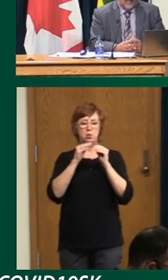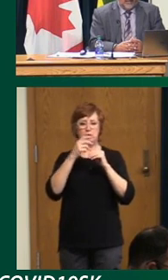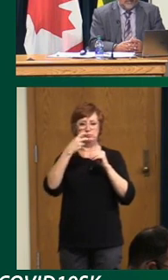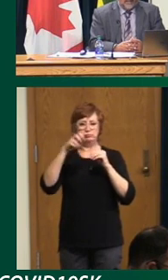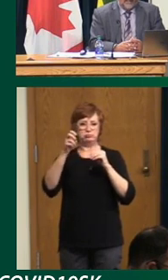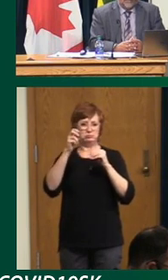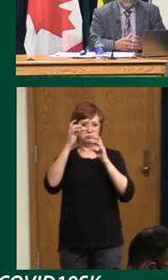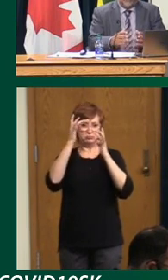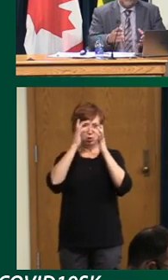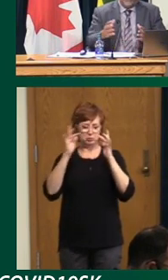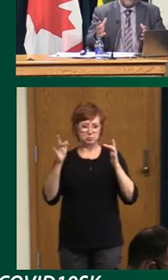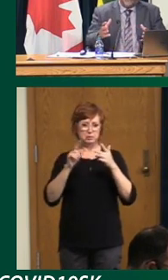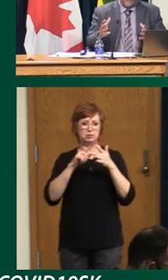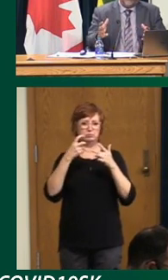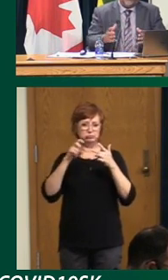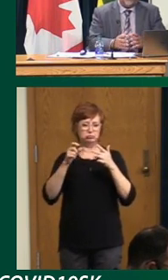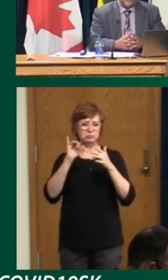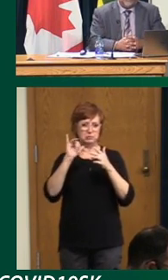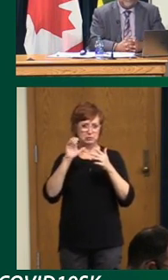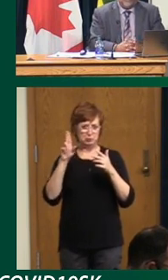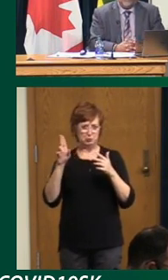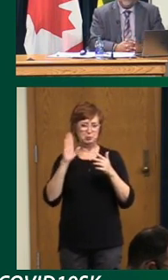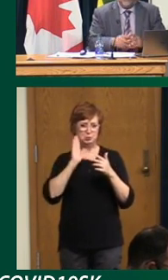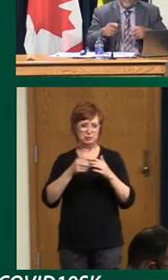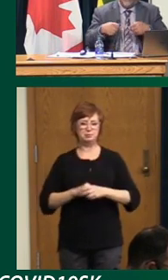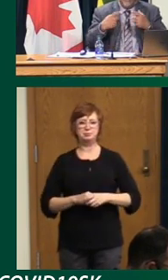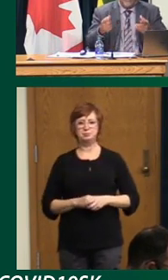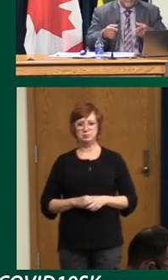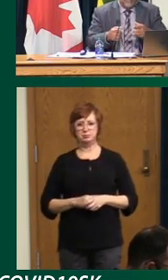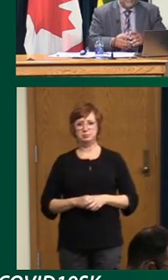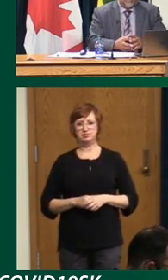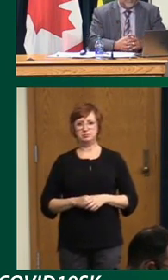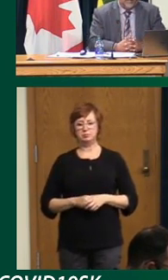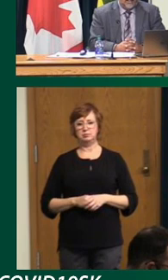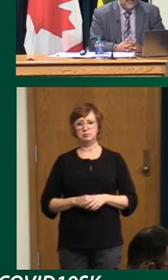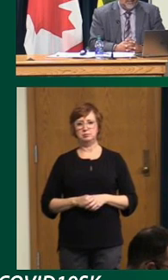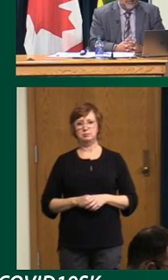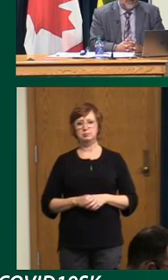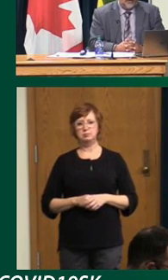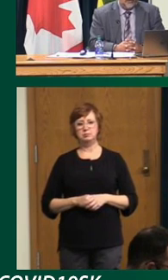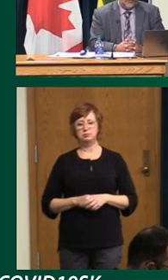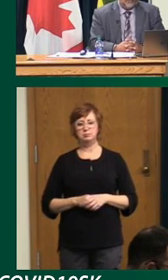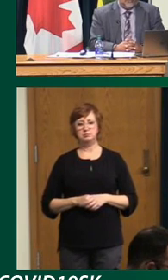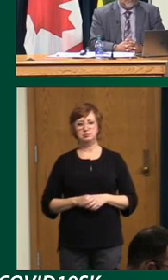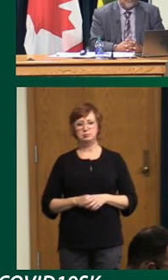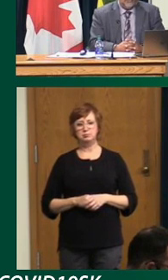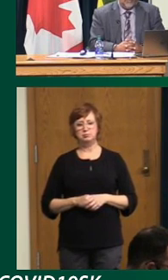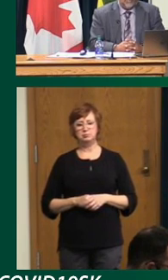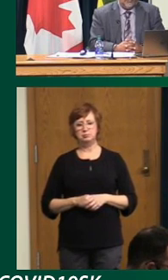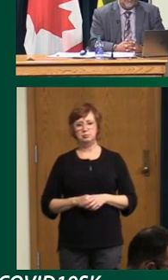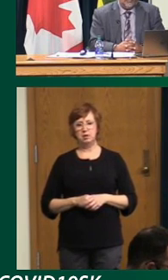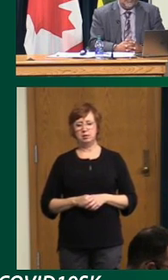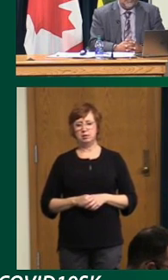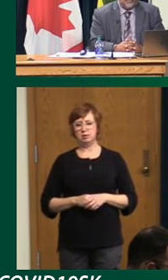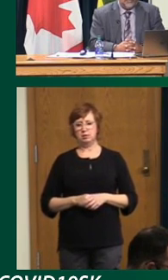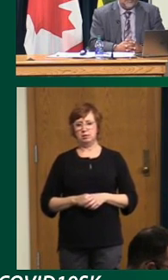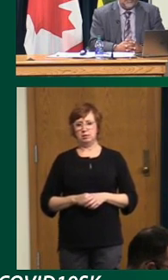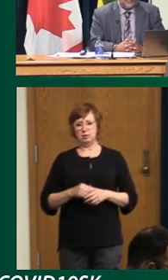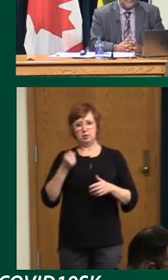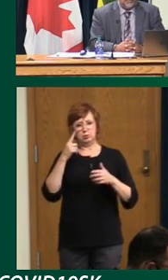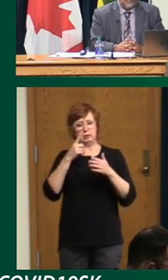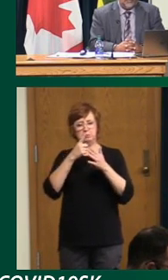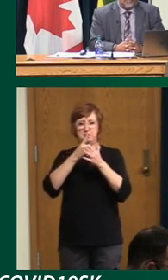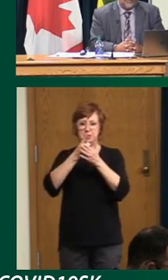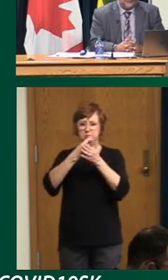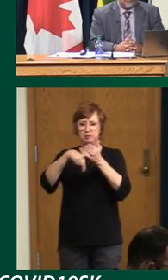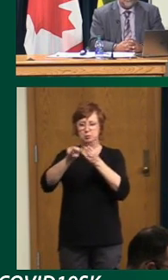admissions, and there's various scenarios that are being refined. And like I said, in a week or two, I'll present